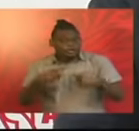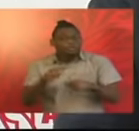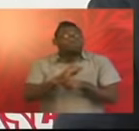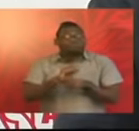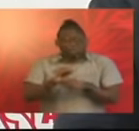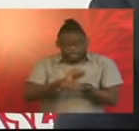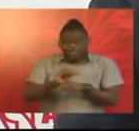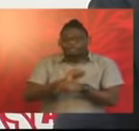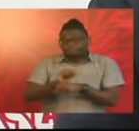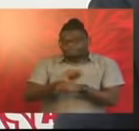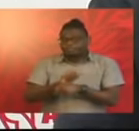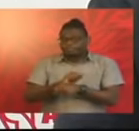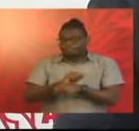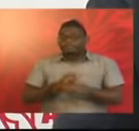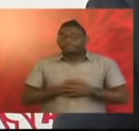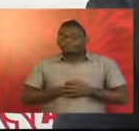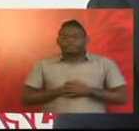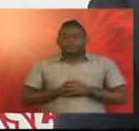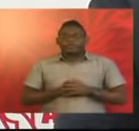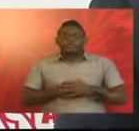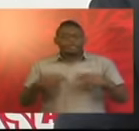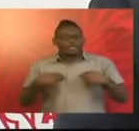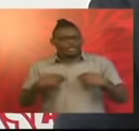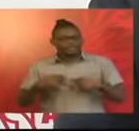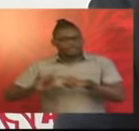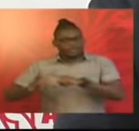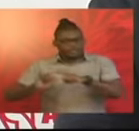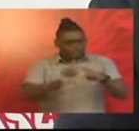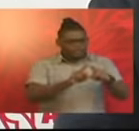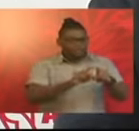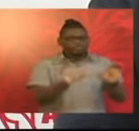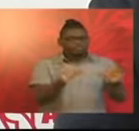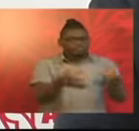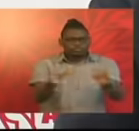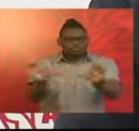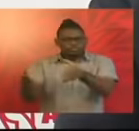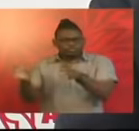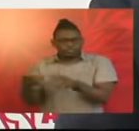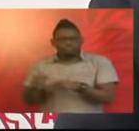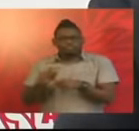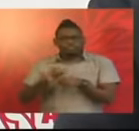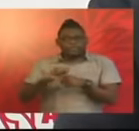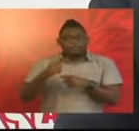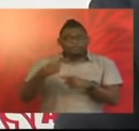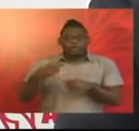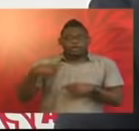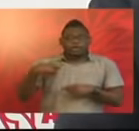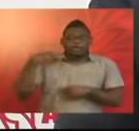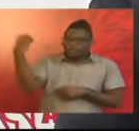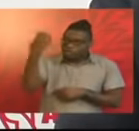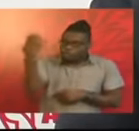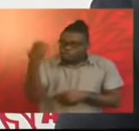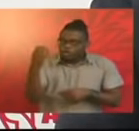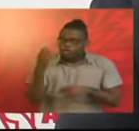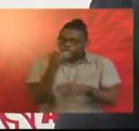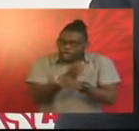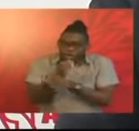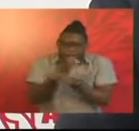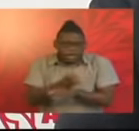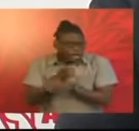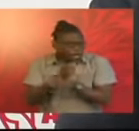categories of training include 3 levels of emergency care training, to the extent where we've